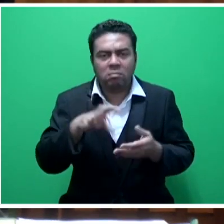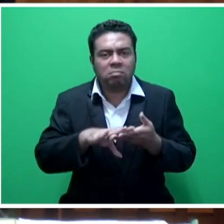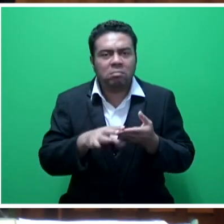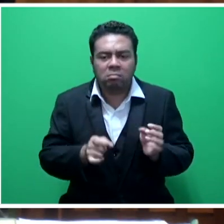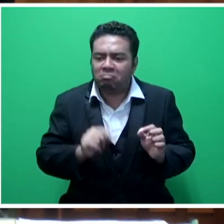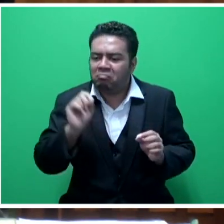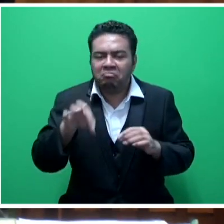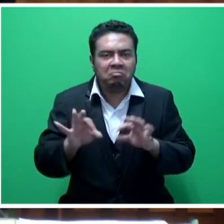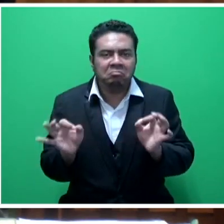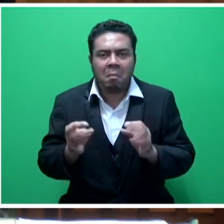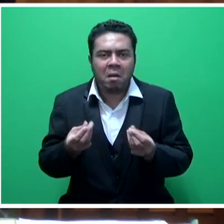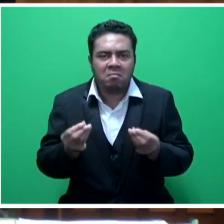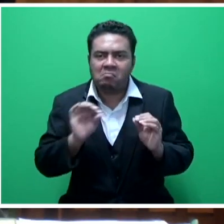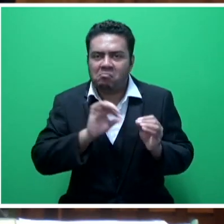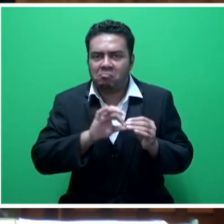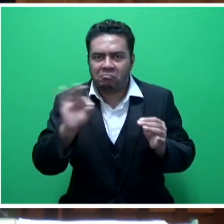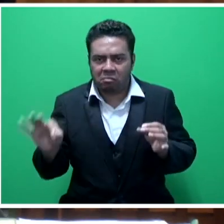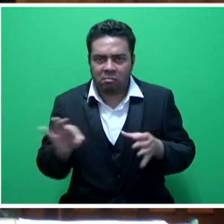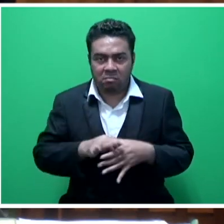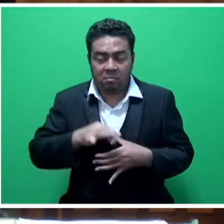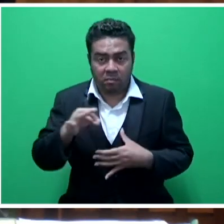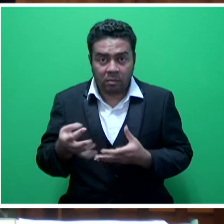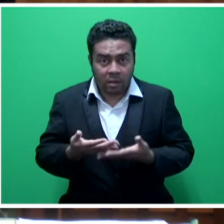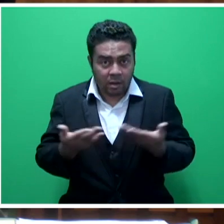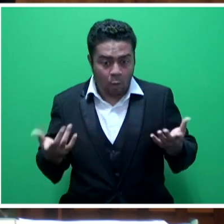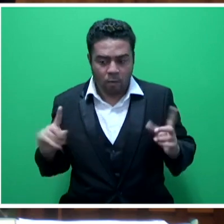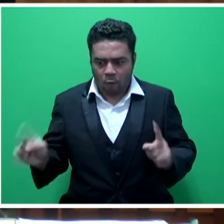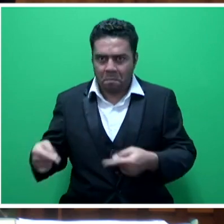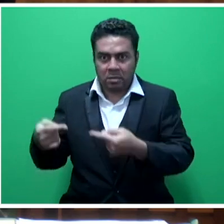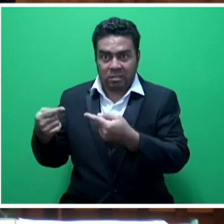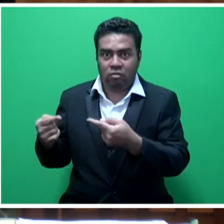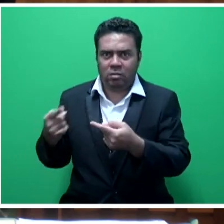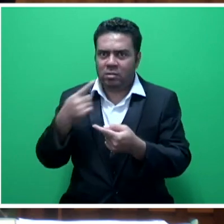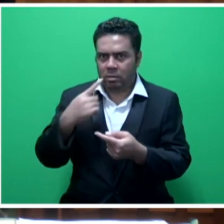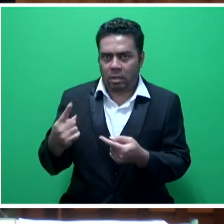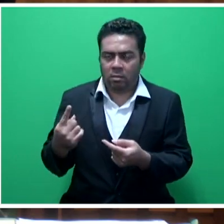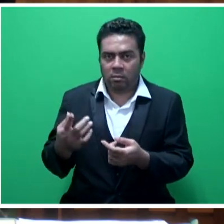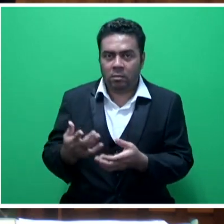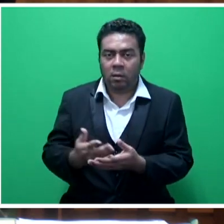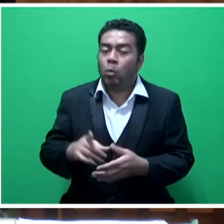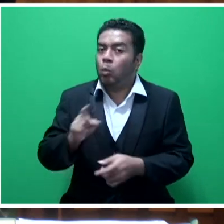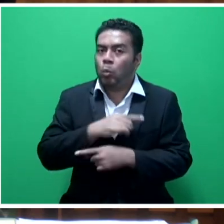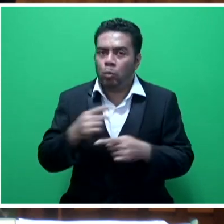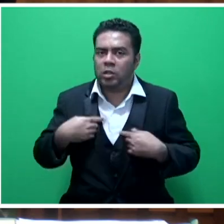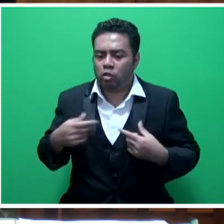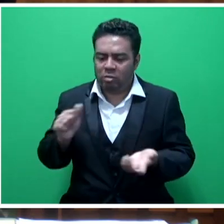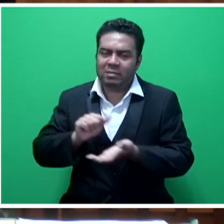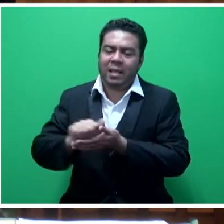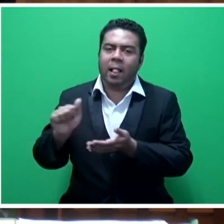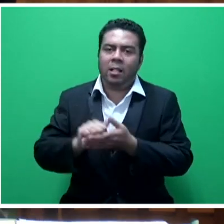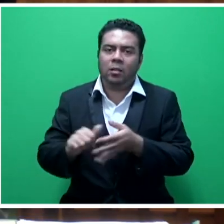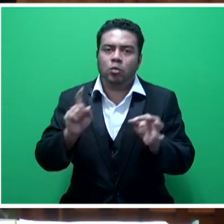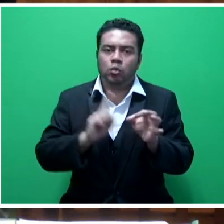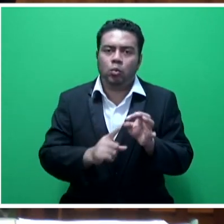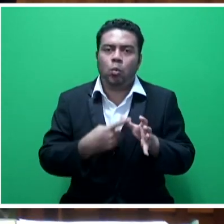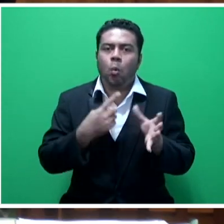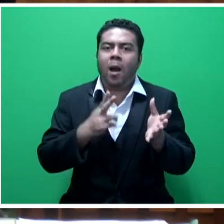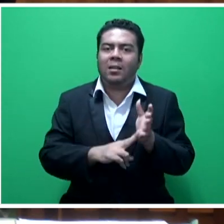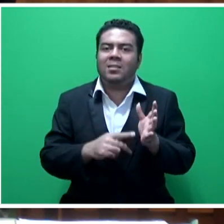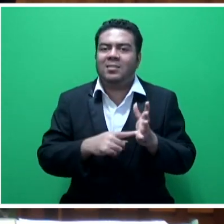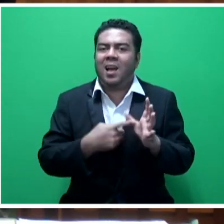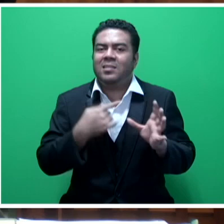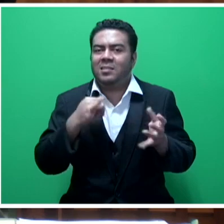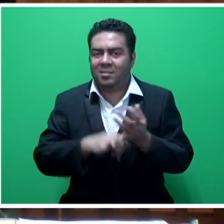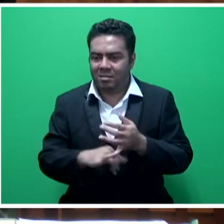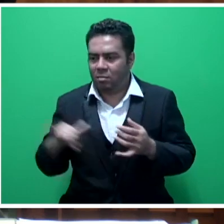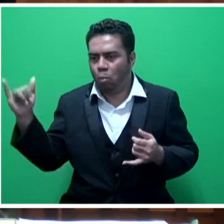cent during this crisis. Now we have opposition members seriously saying we should sell to Qantas or bring back Qantas